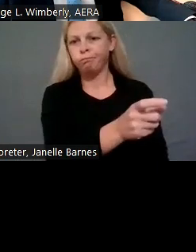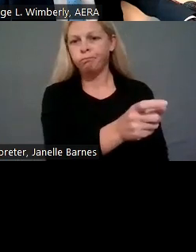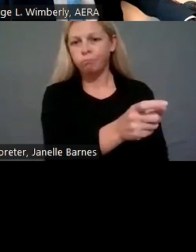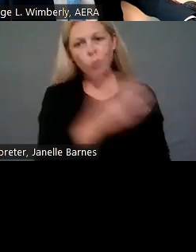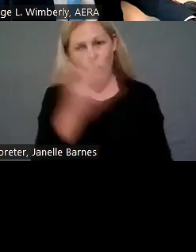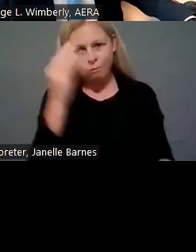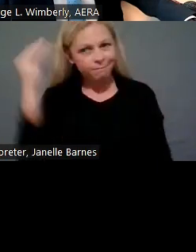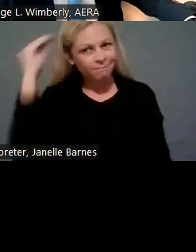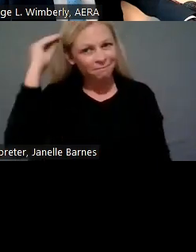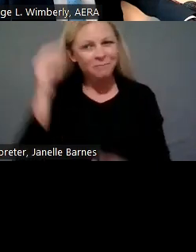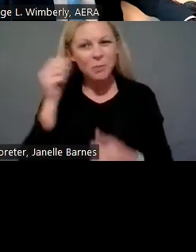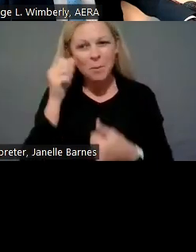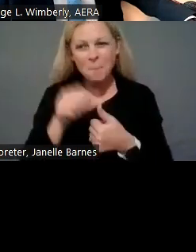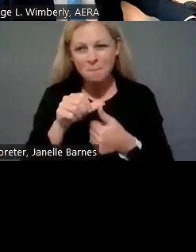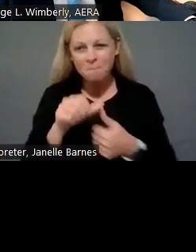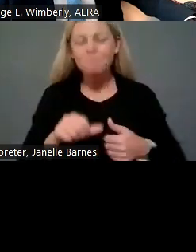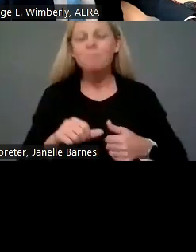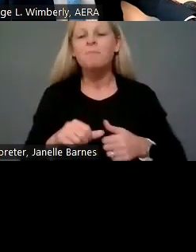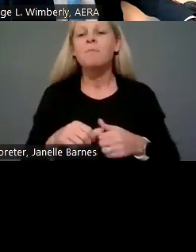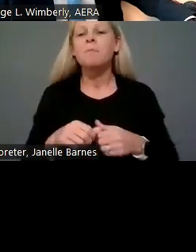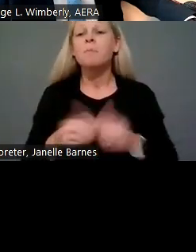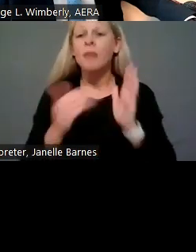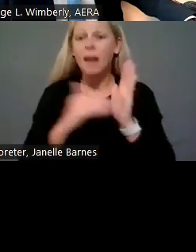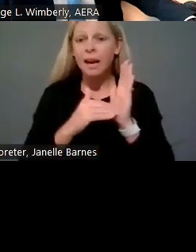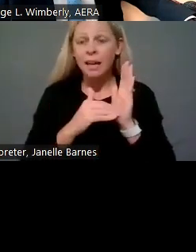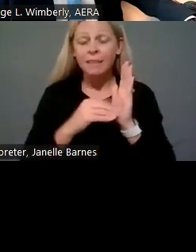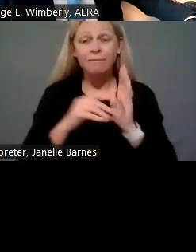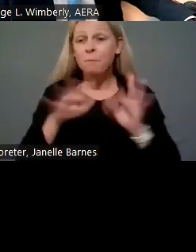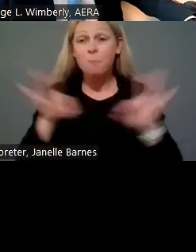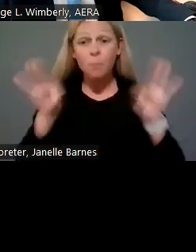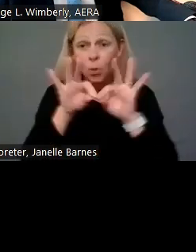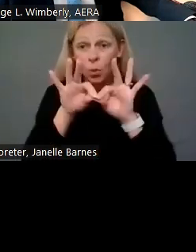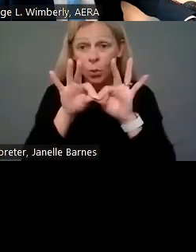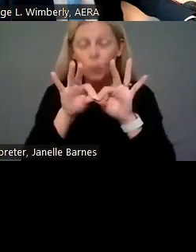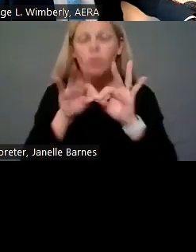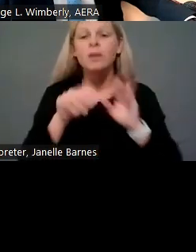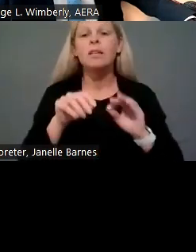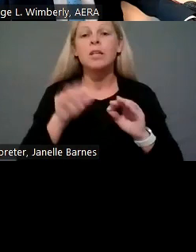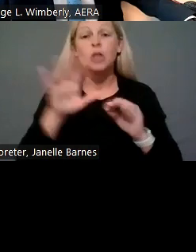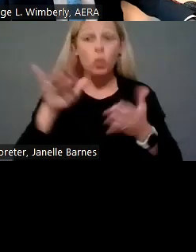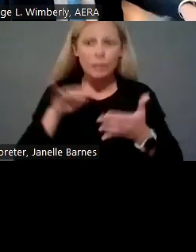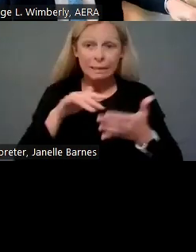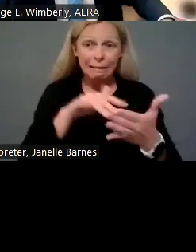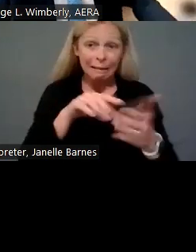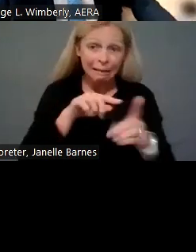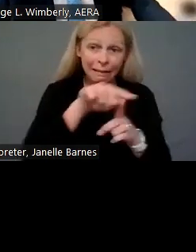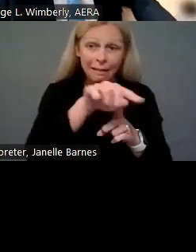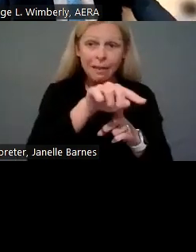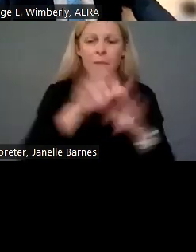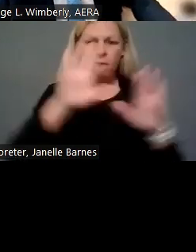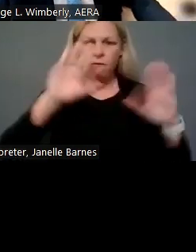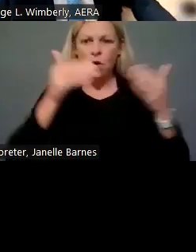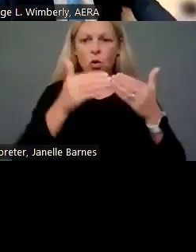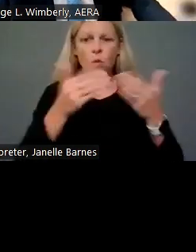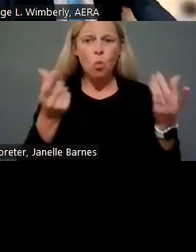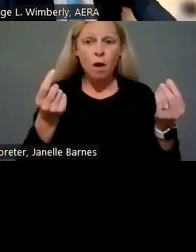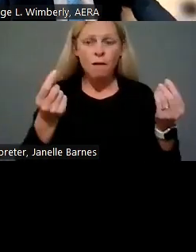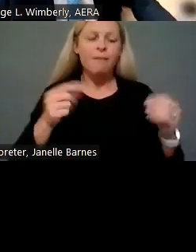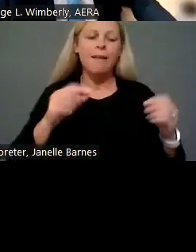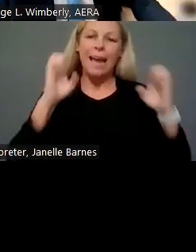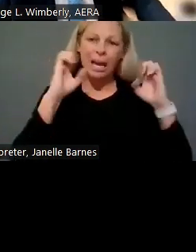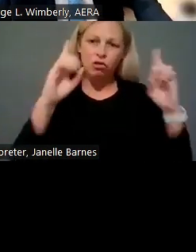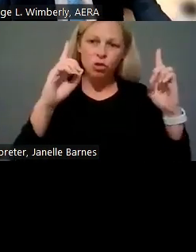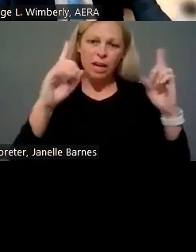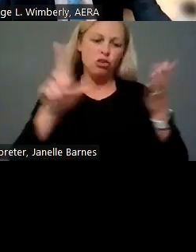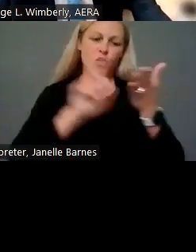in mind. And again, the key thing is also that your study must focus on an education research